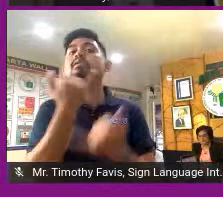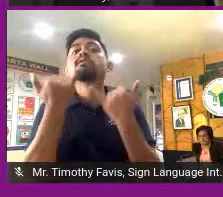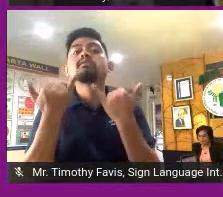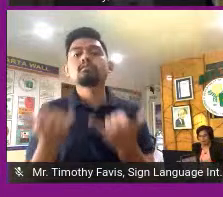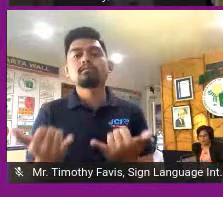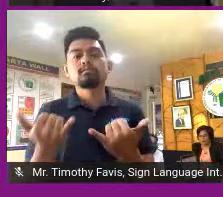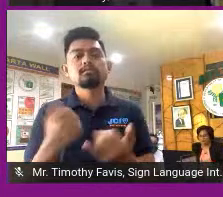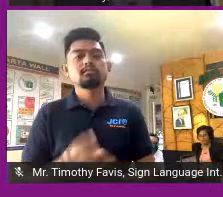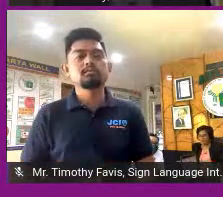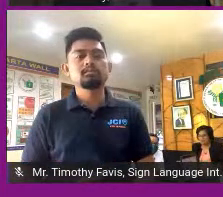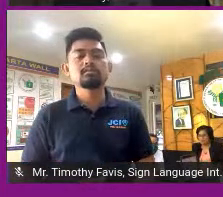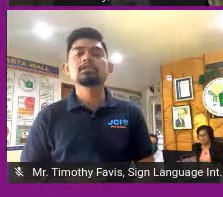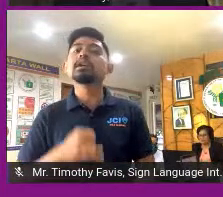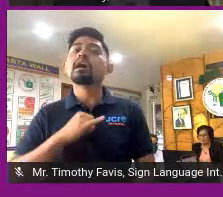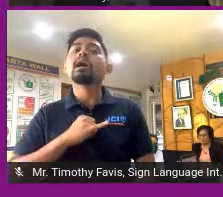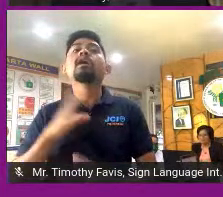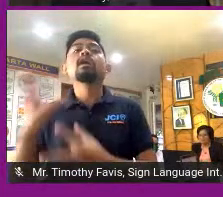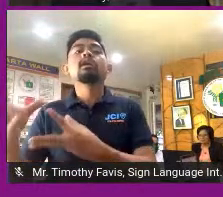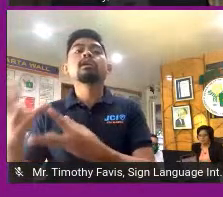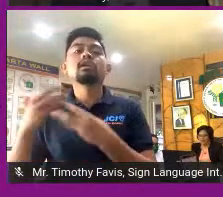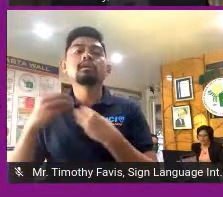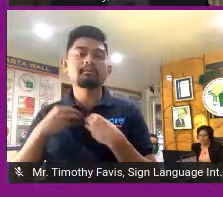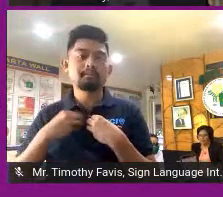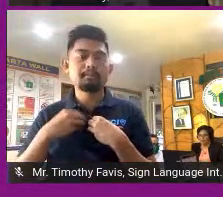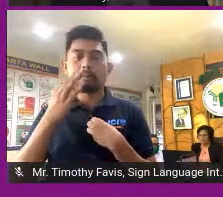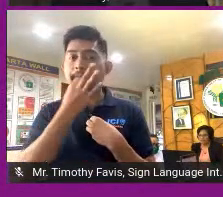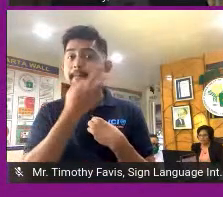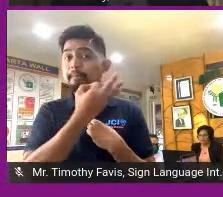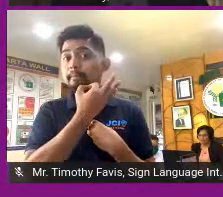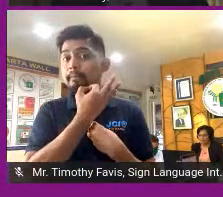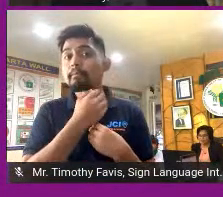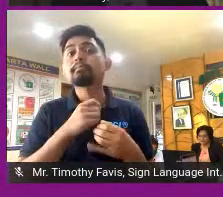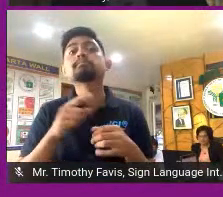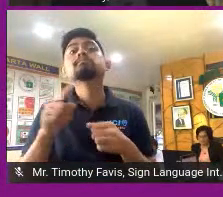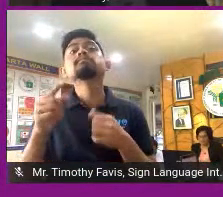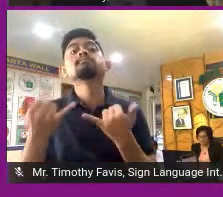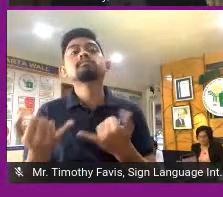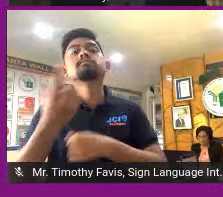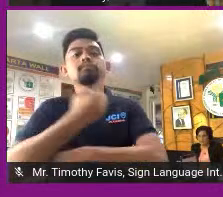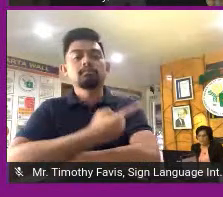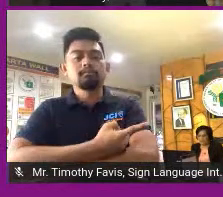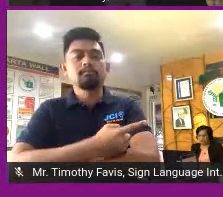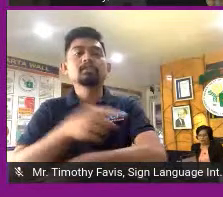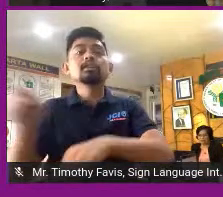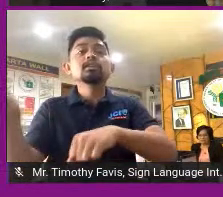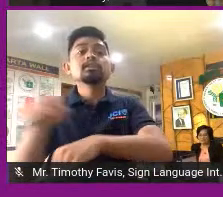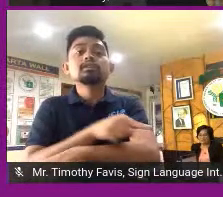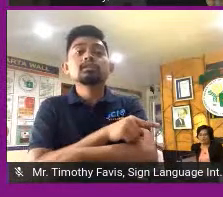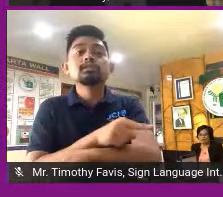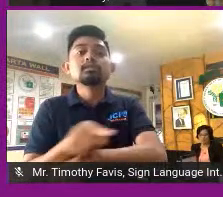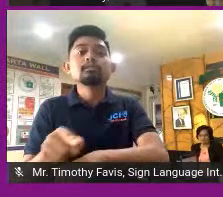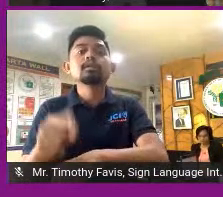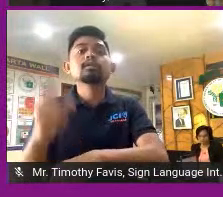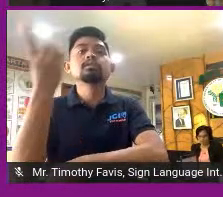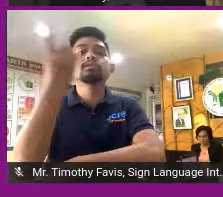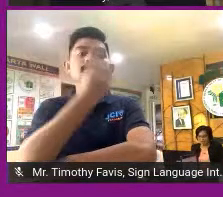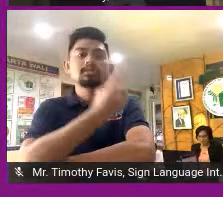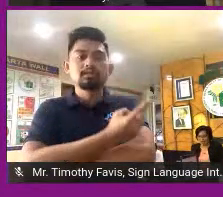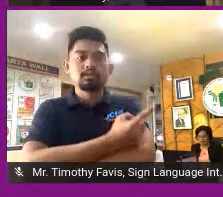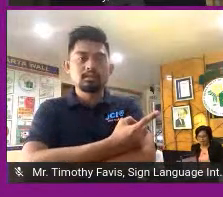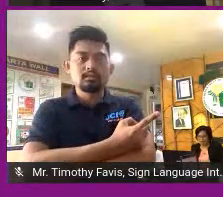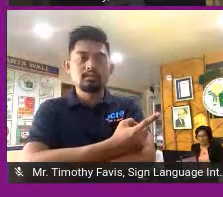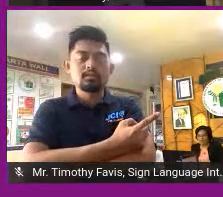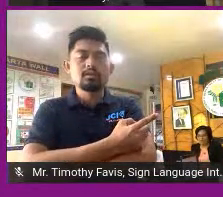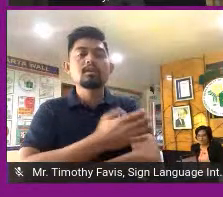I got flowers today. Today was a very special day. It was the day of my